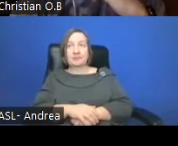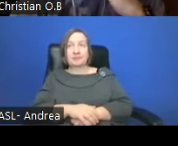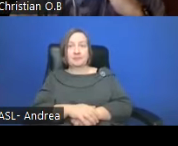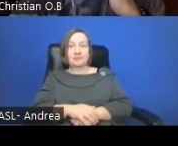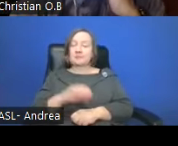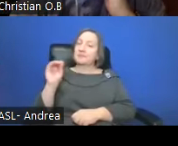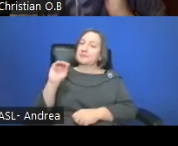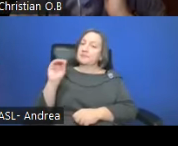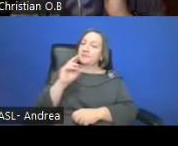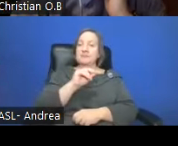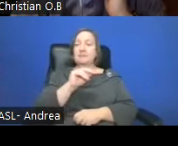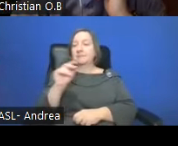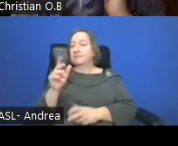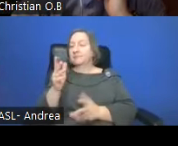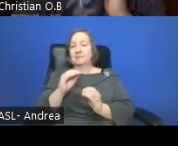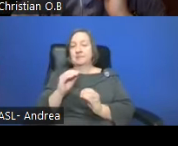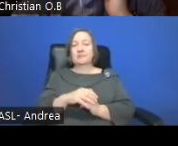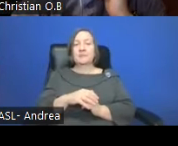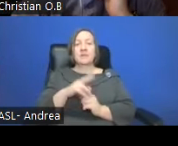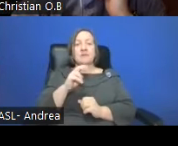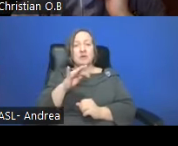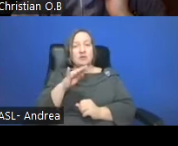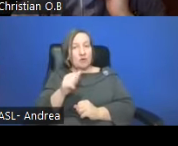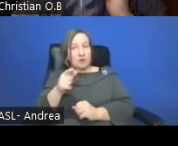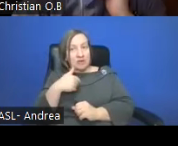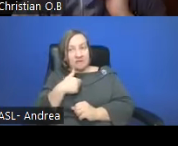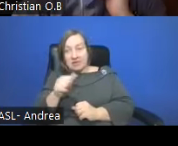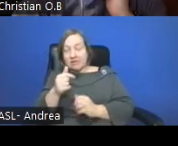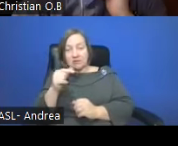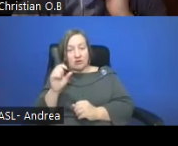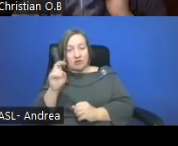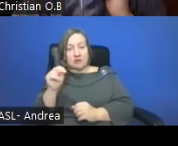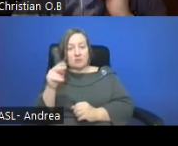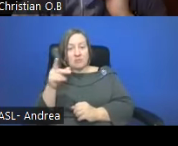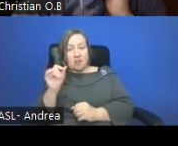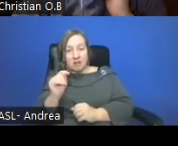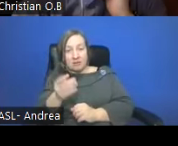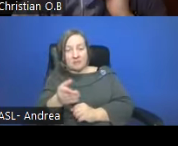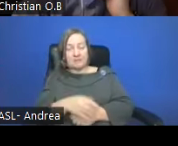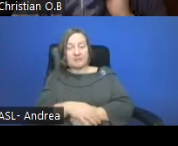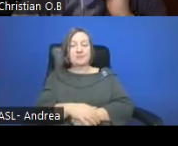Nothing. Nope. items? Victoria, do you have any garden plot items?